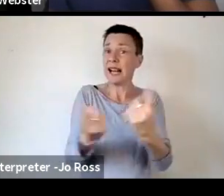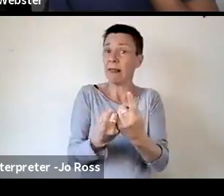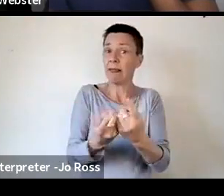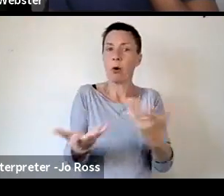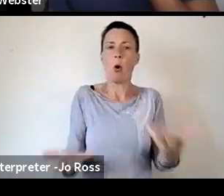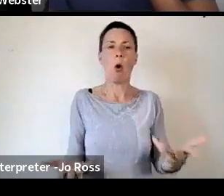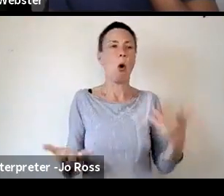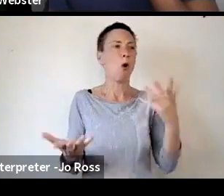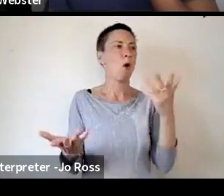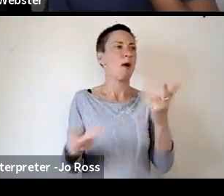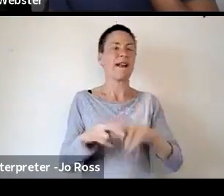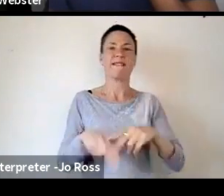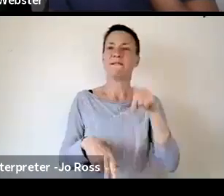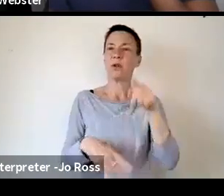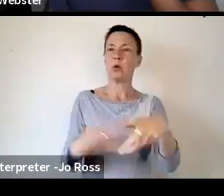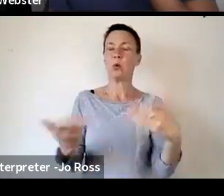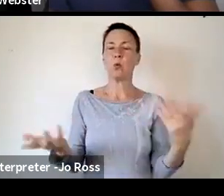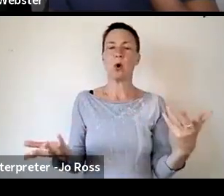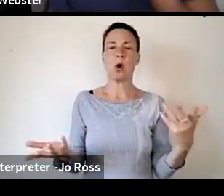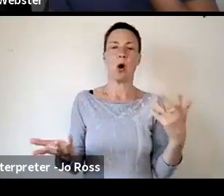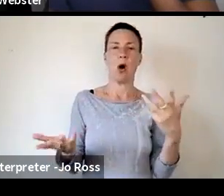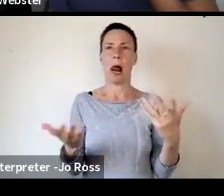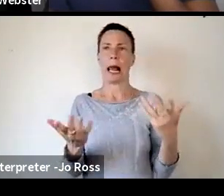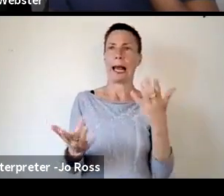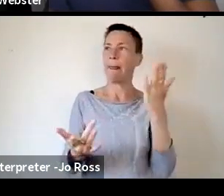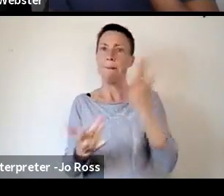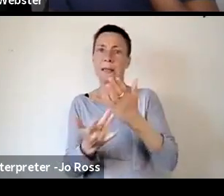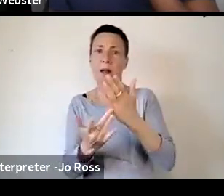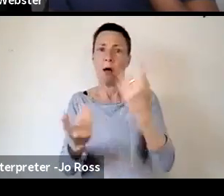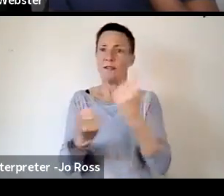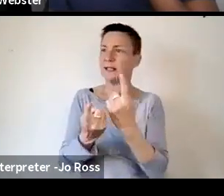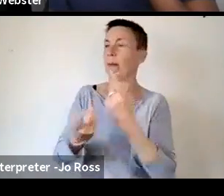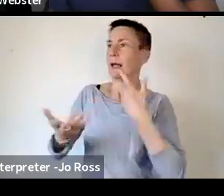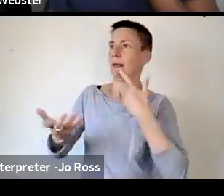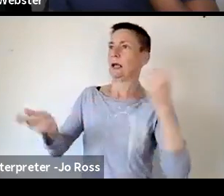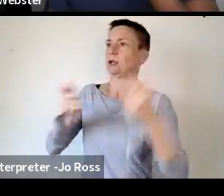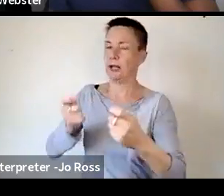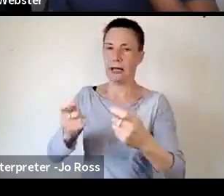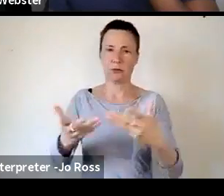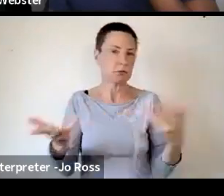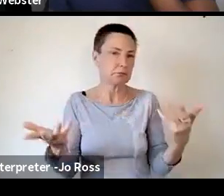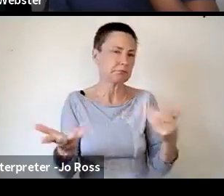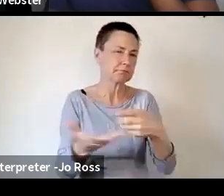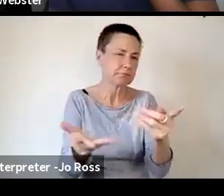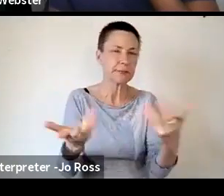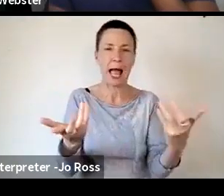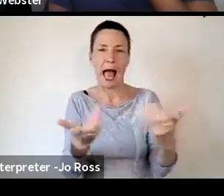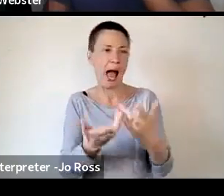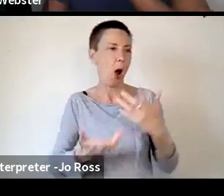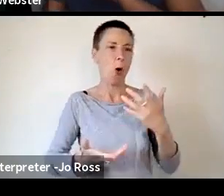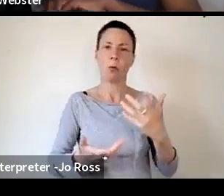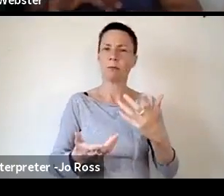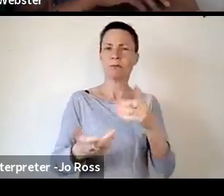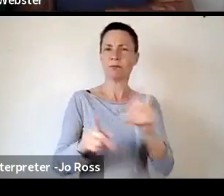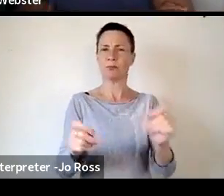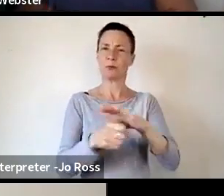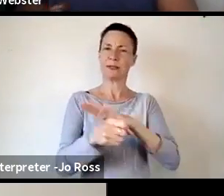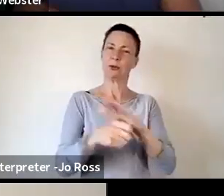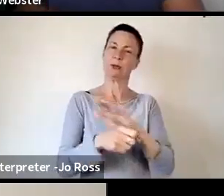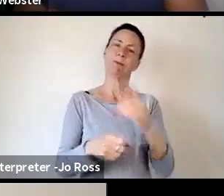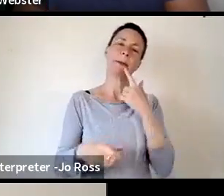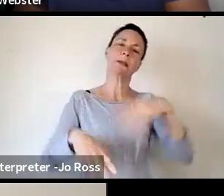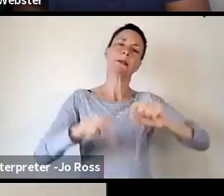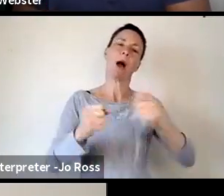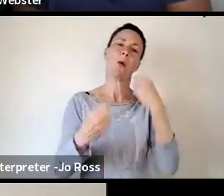or whether you were kind of midway through something? How were you a year ago? So Adeel, tell